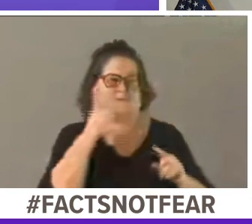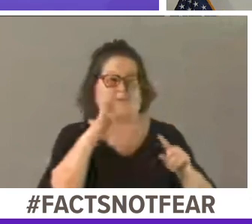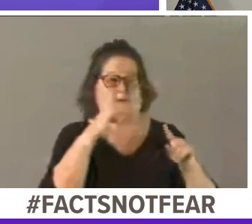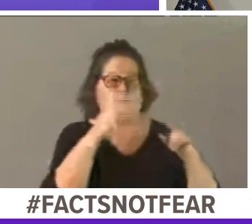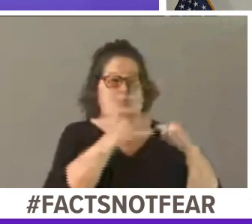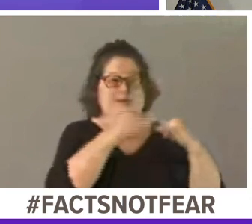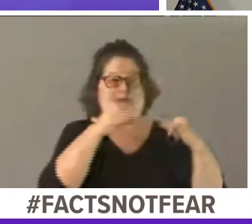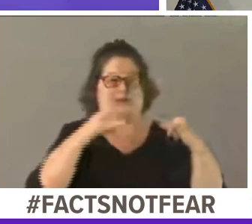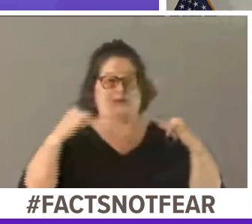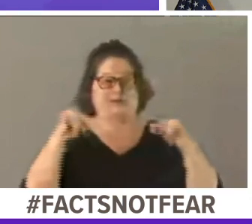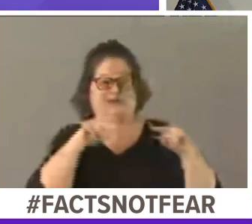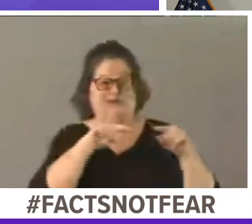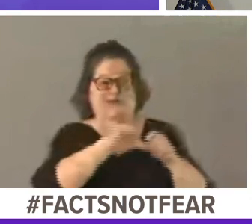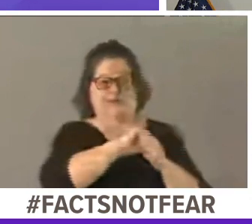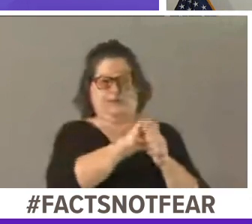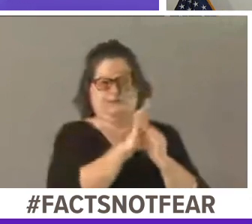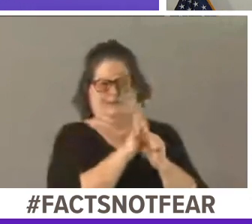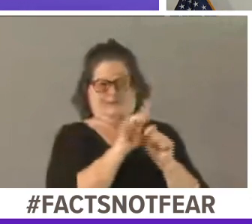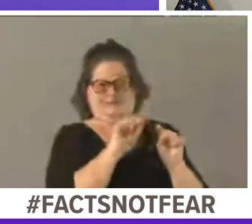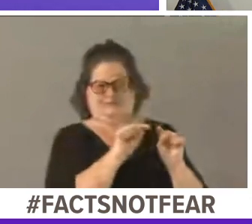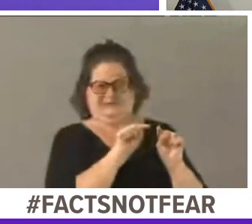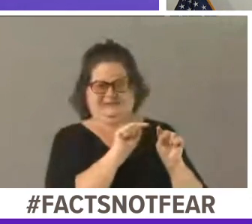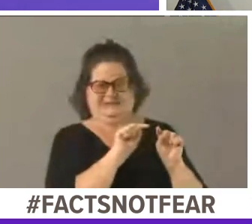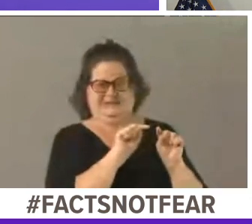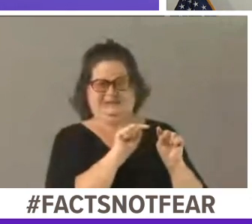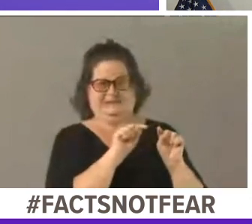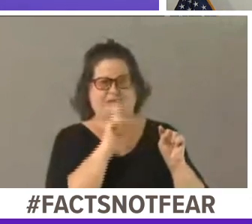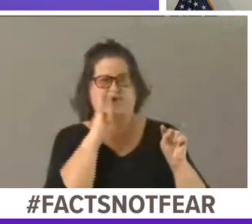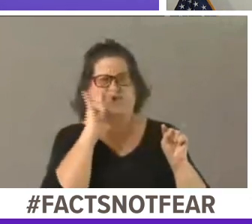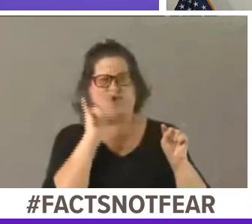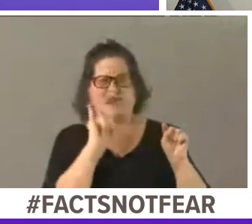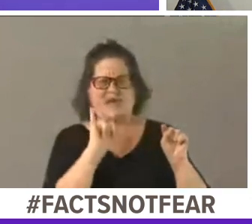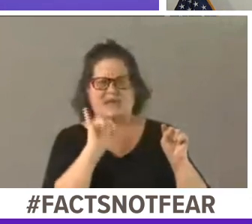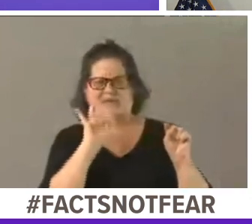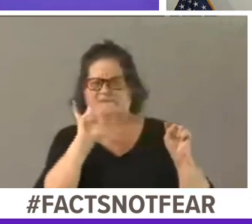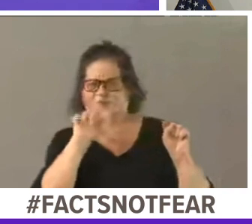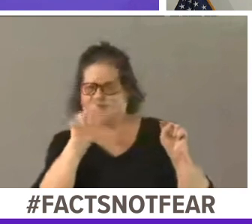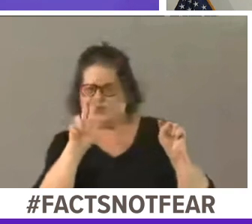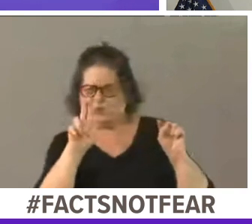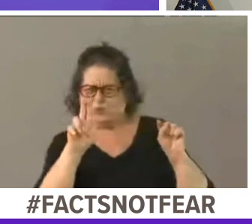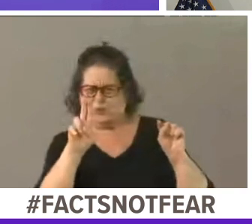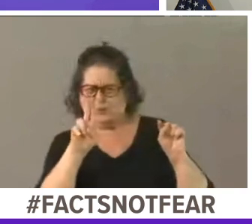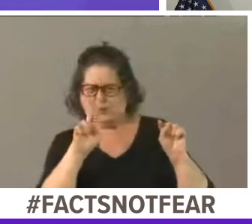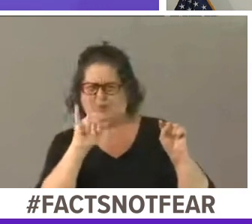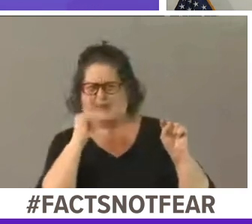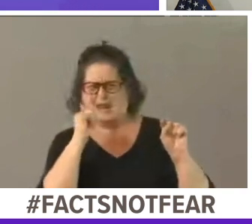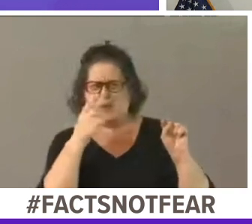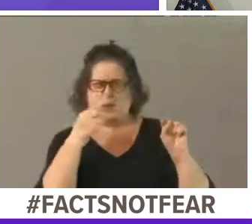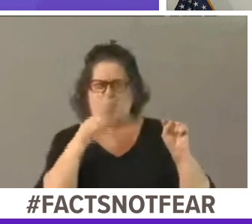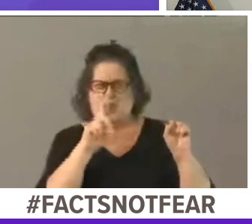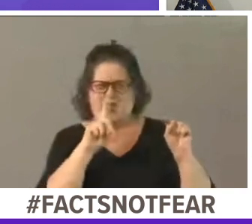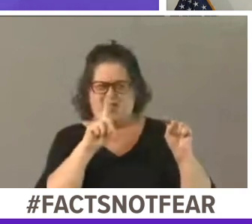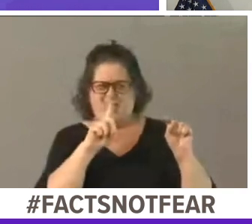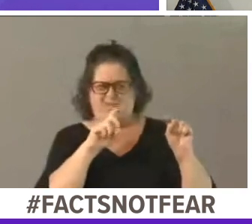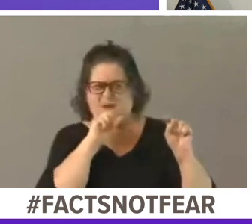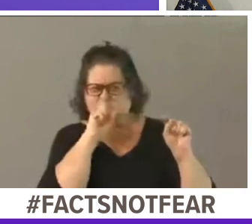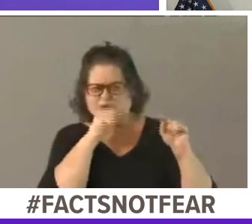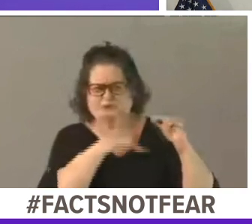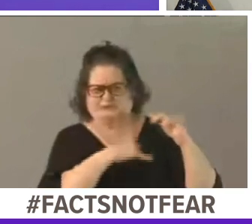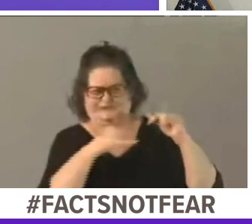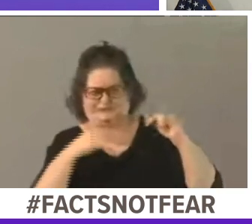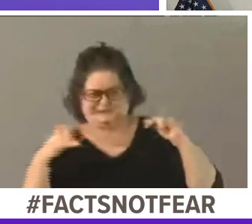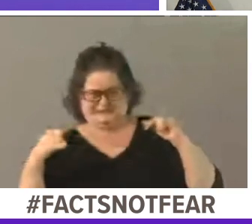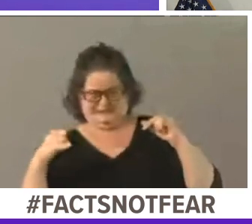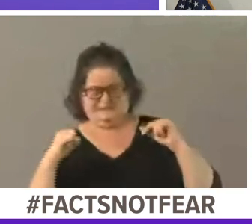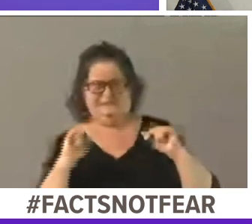the influenza-like illness surveillance. If you can see, these lines were inverted as far back as December.